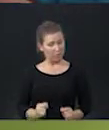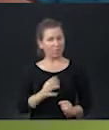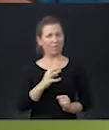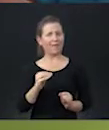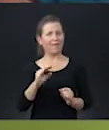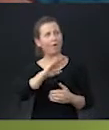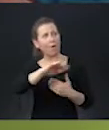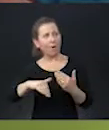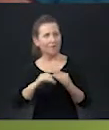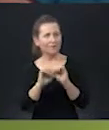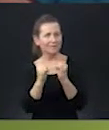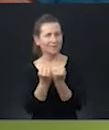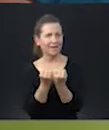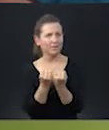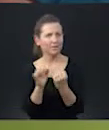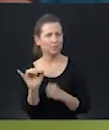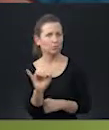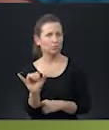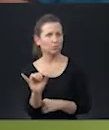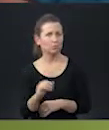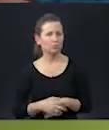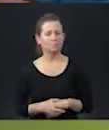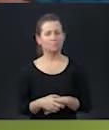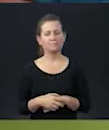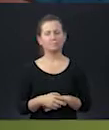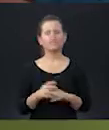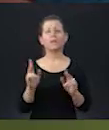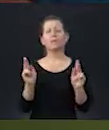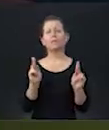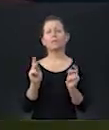for individuals and the whole of society altogether.